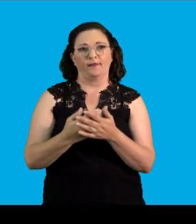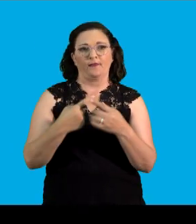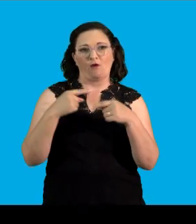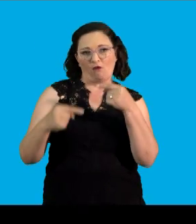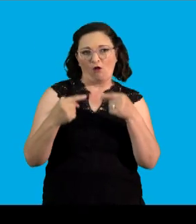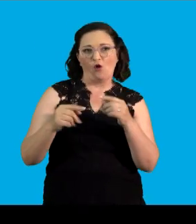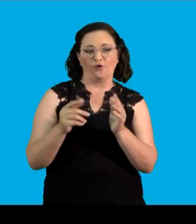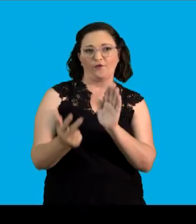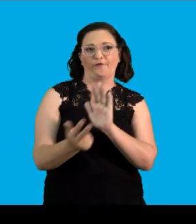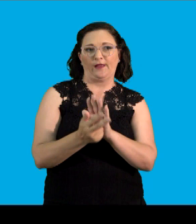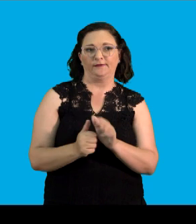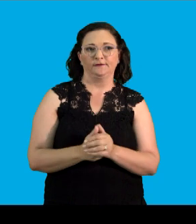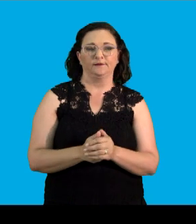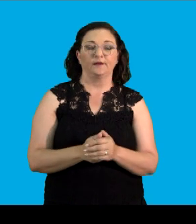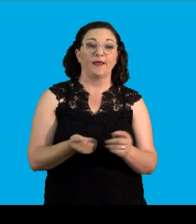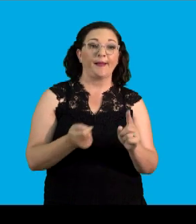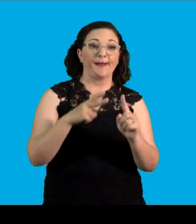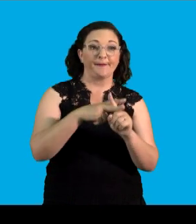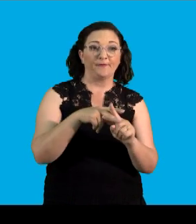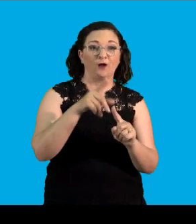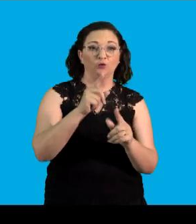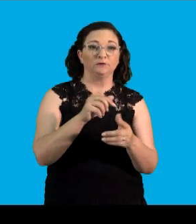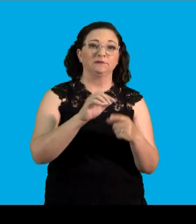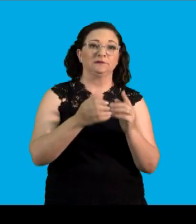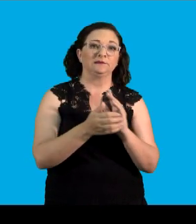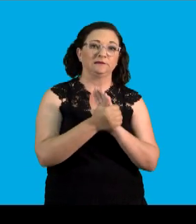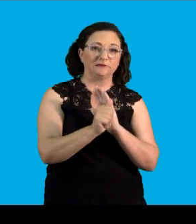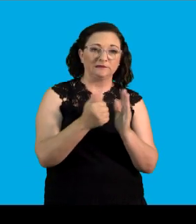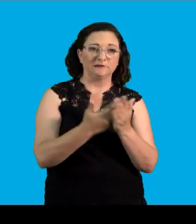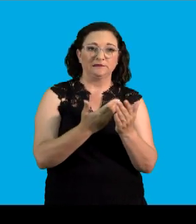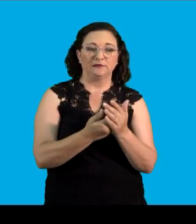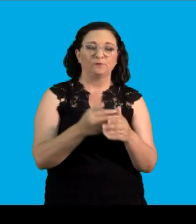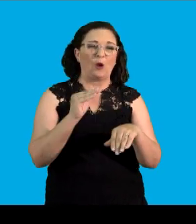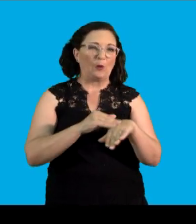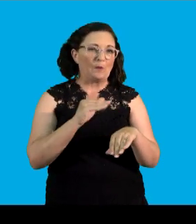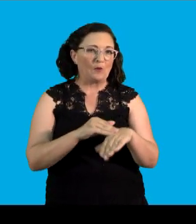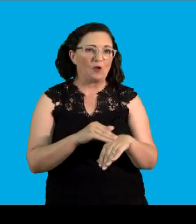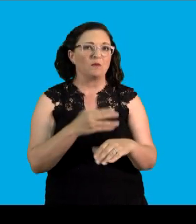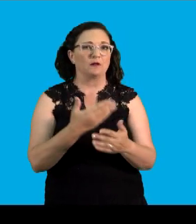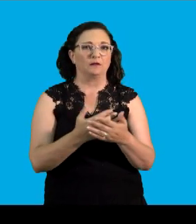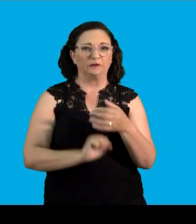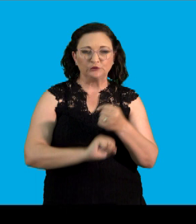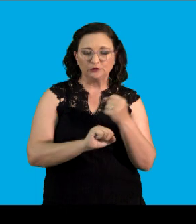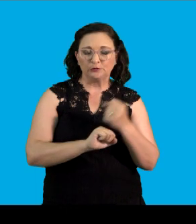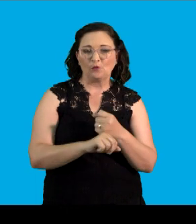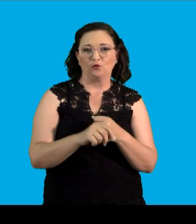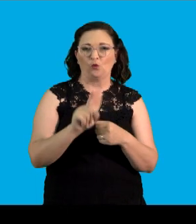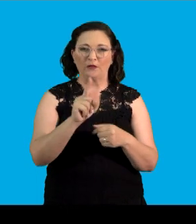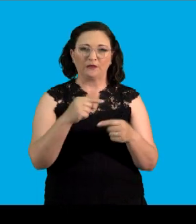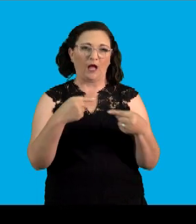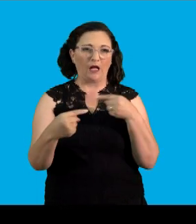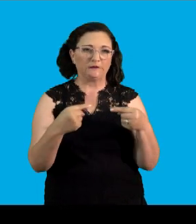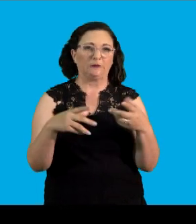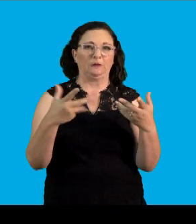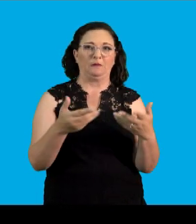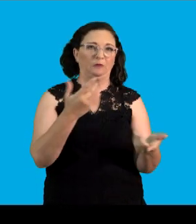apply, you use the knowledge or skill to solve a particular problem. When they say motivate, you support your argument, normally